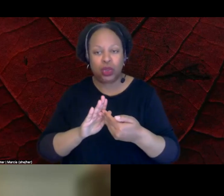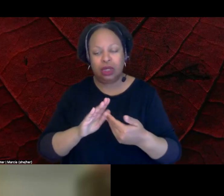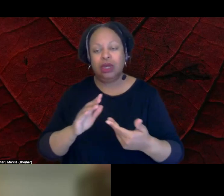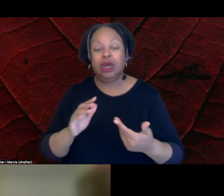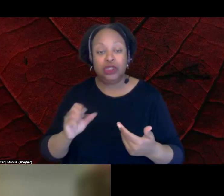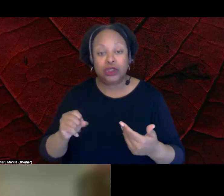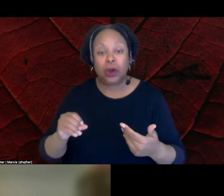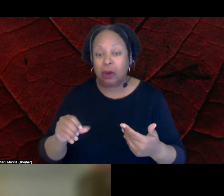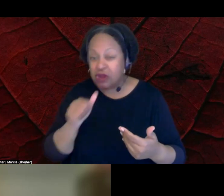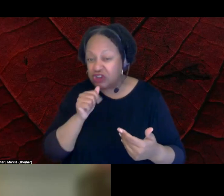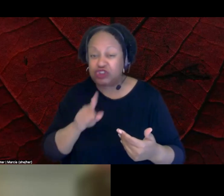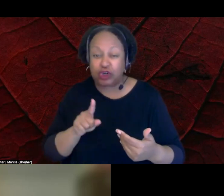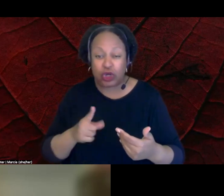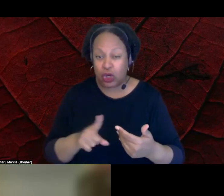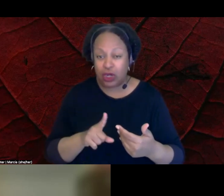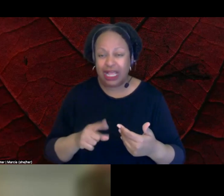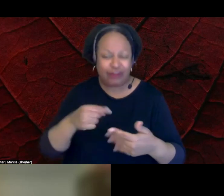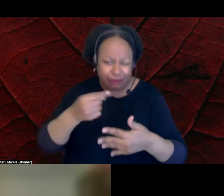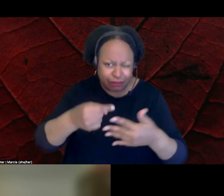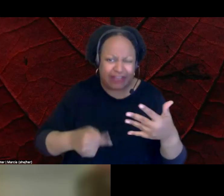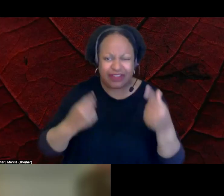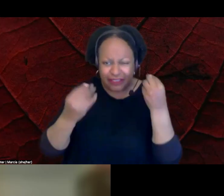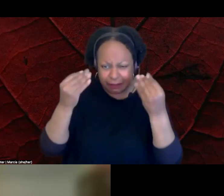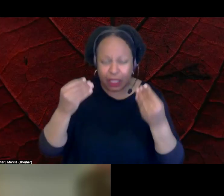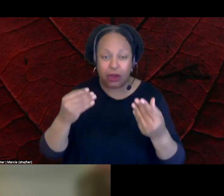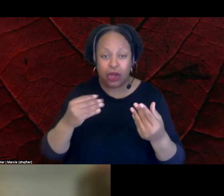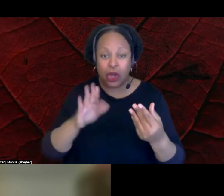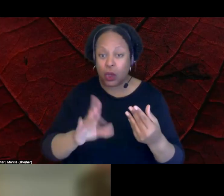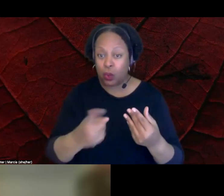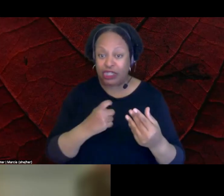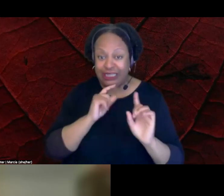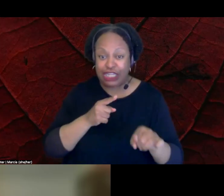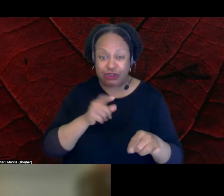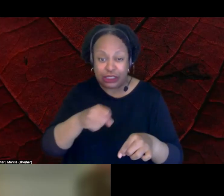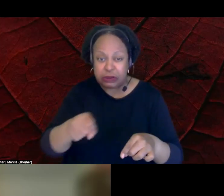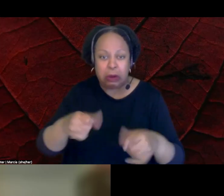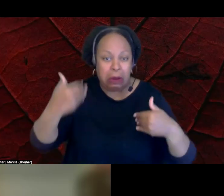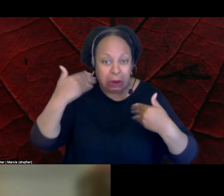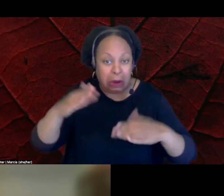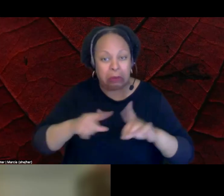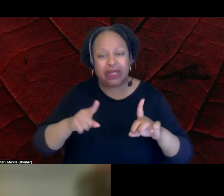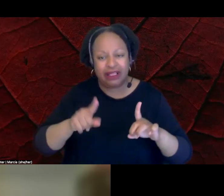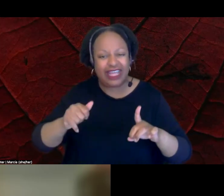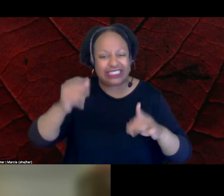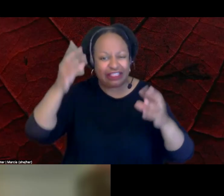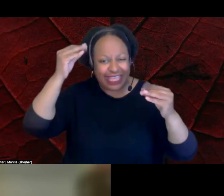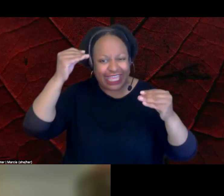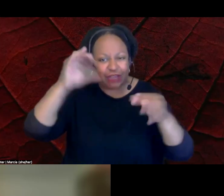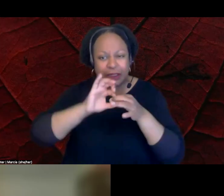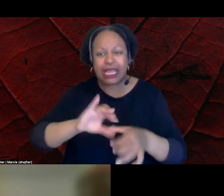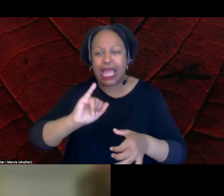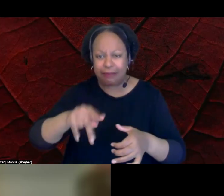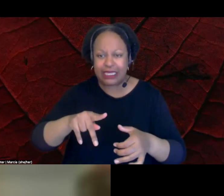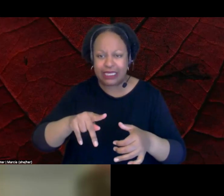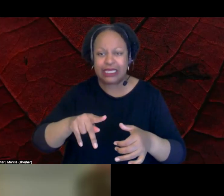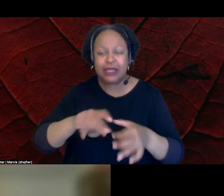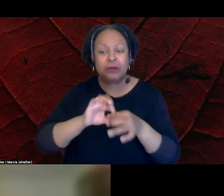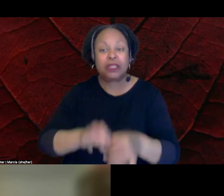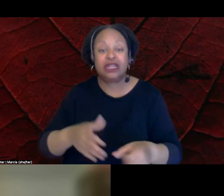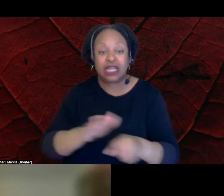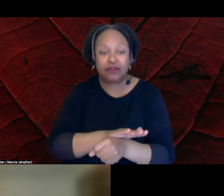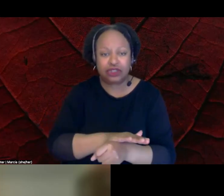answered the question or not, but that would be sort of the high level thoughts on IP related coverage. Yeah, that's great. Thank you. Yeah, definitely very